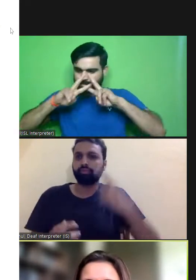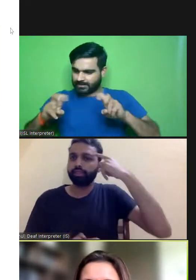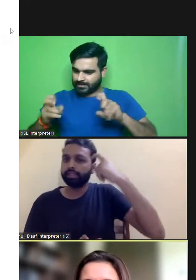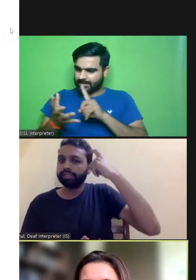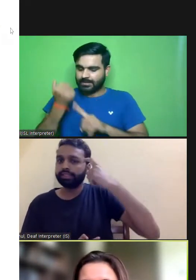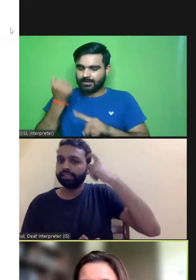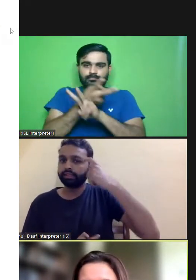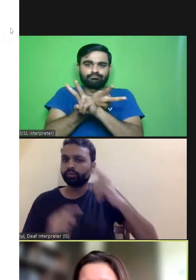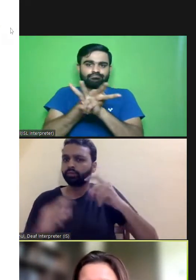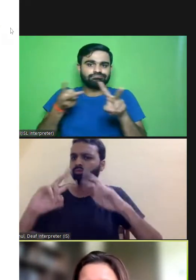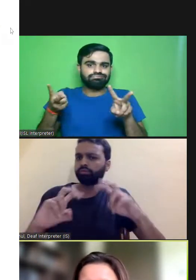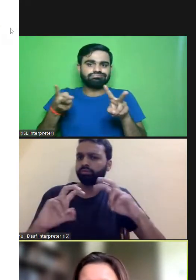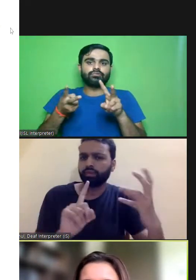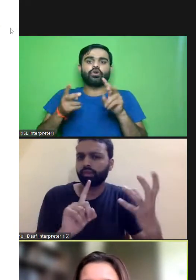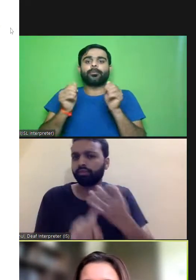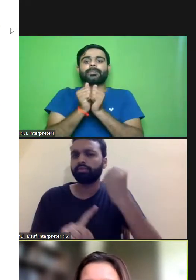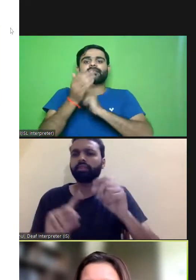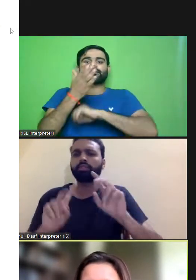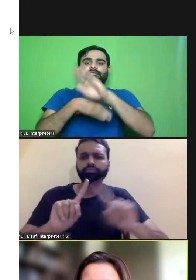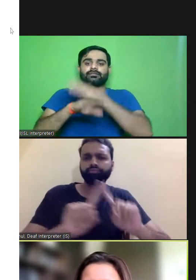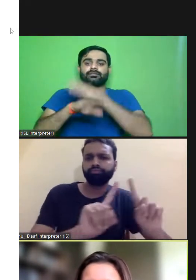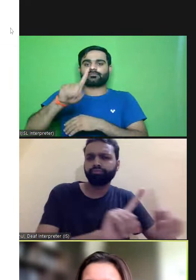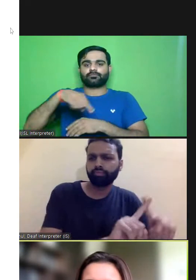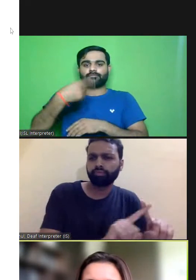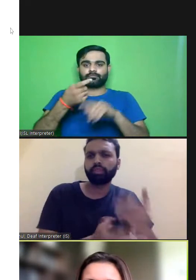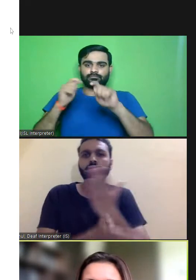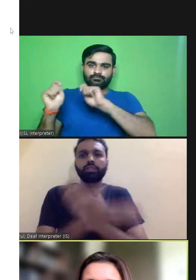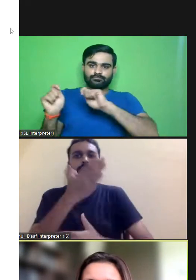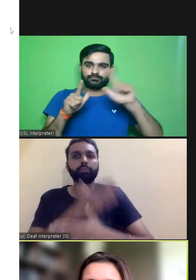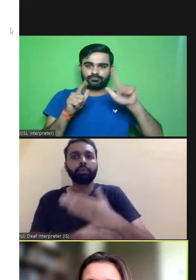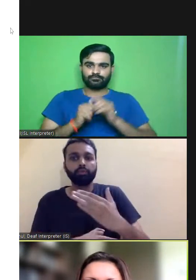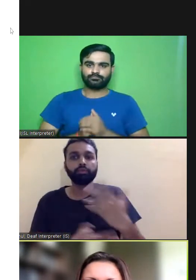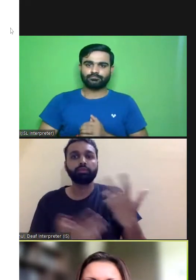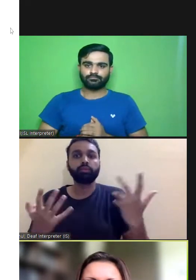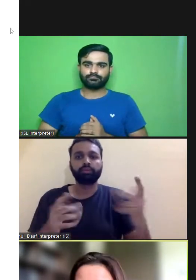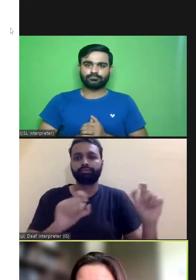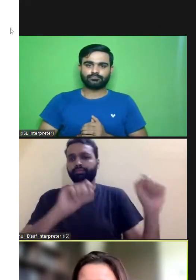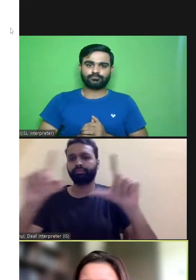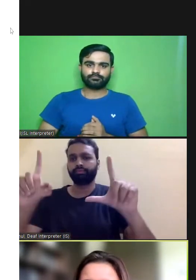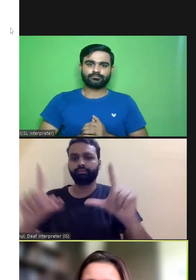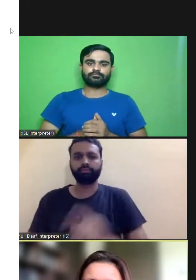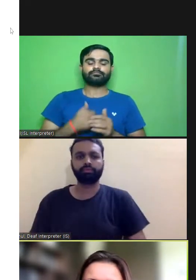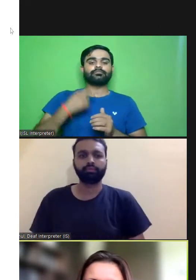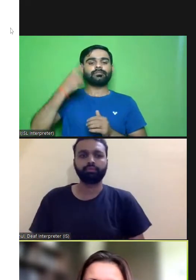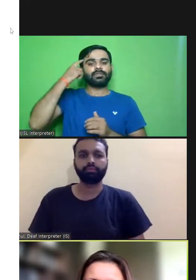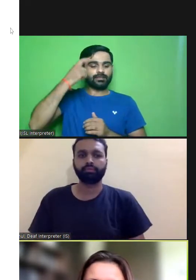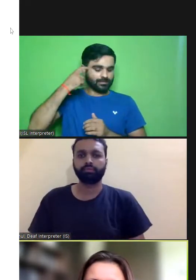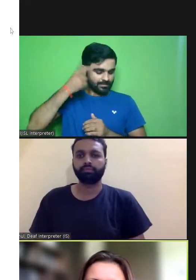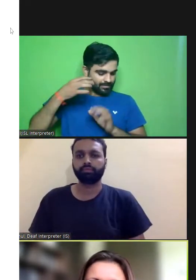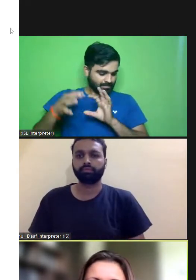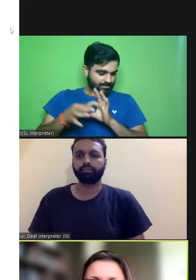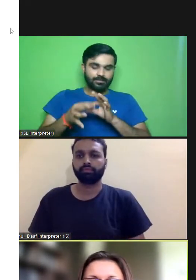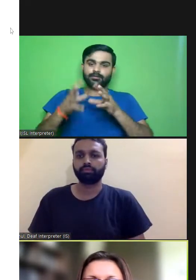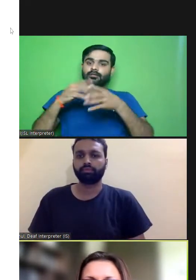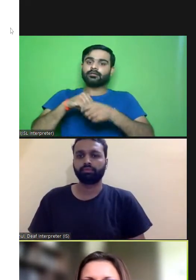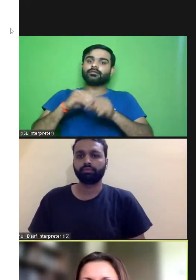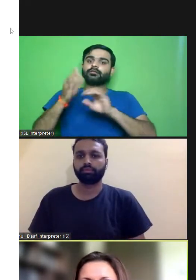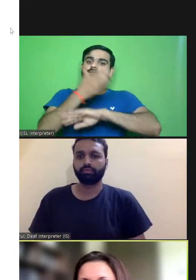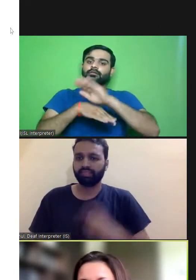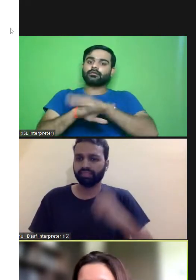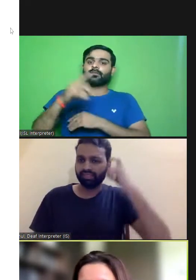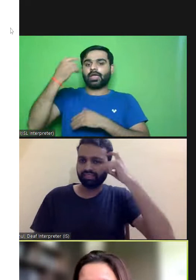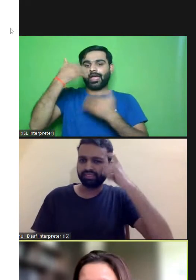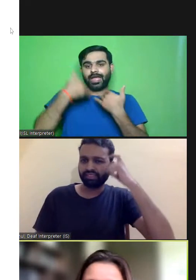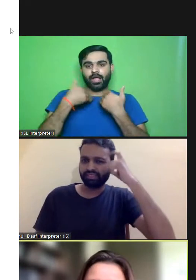multidimensional poverty and disability. Next one. So when we think about multidimensional poverty and when we think about